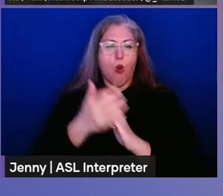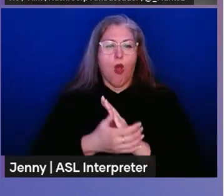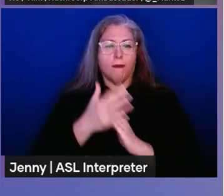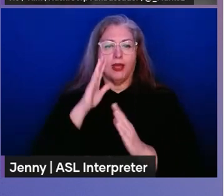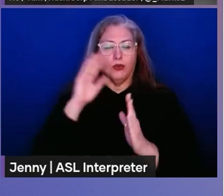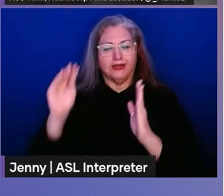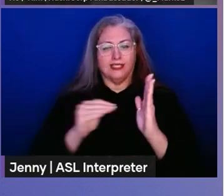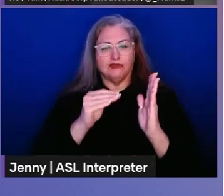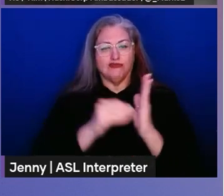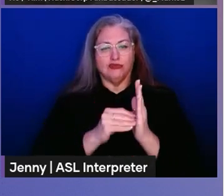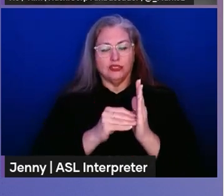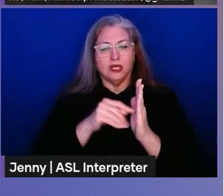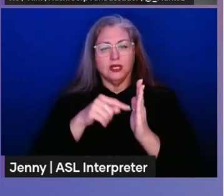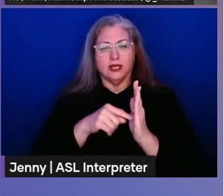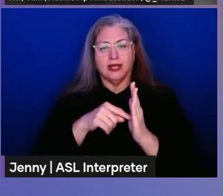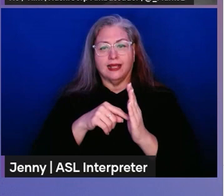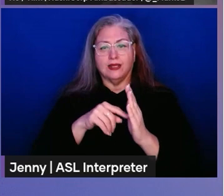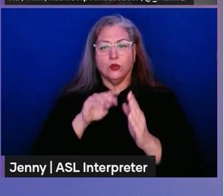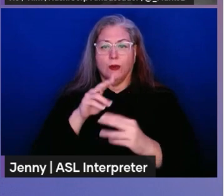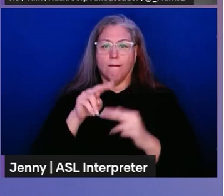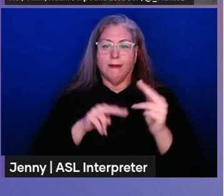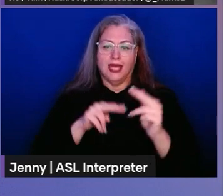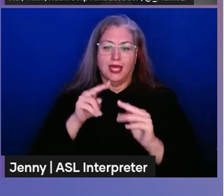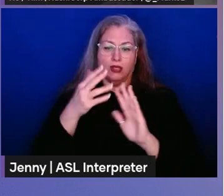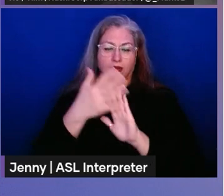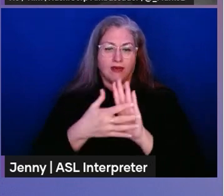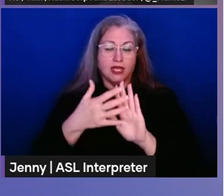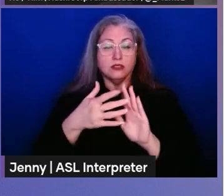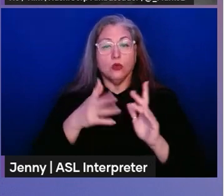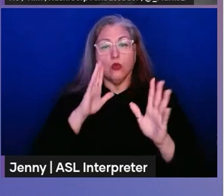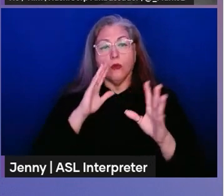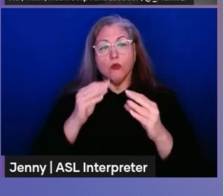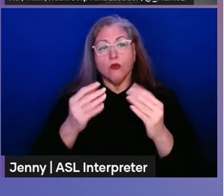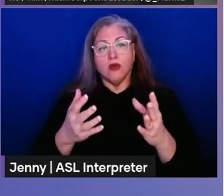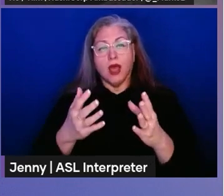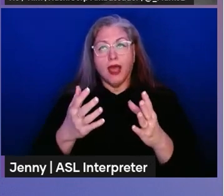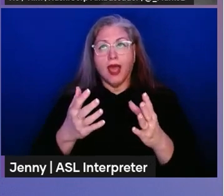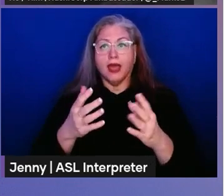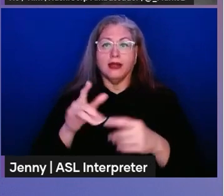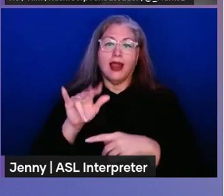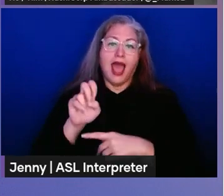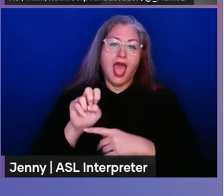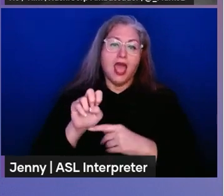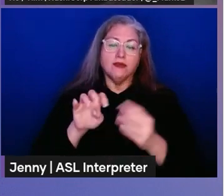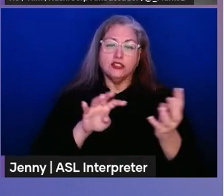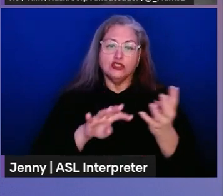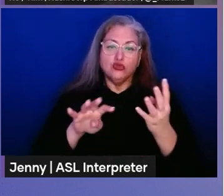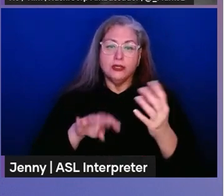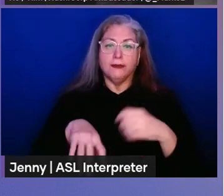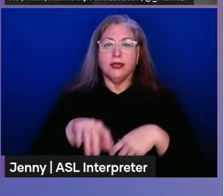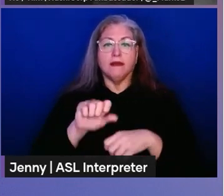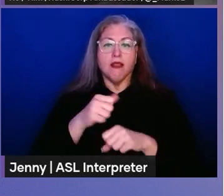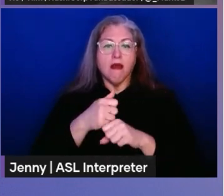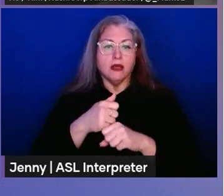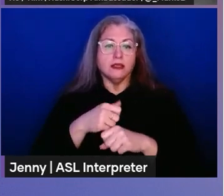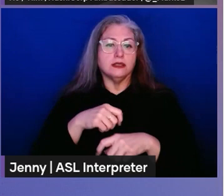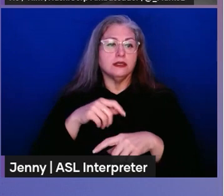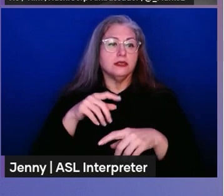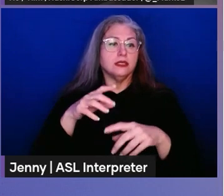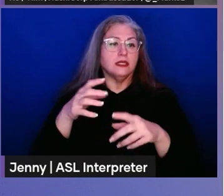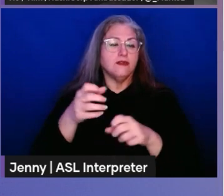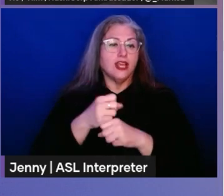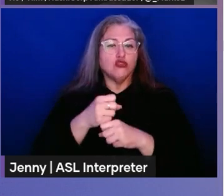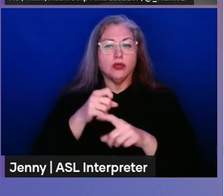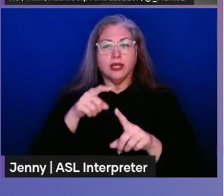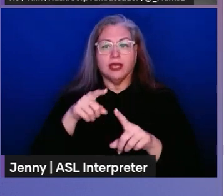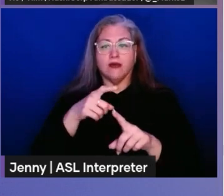into the build phase. So it provides live streaming of logs and fetching the config from the